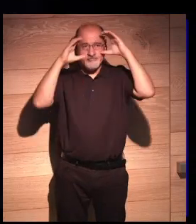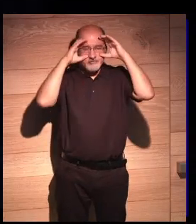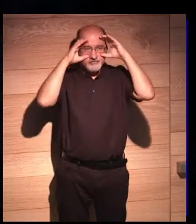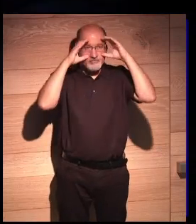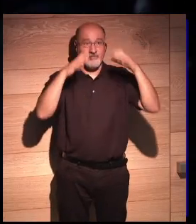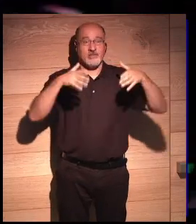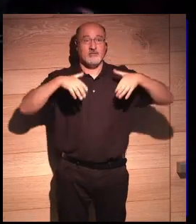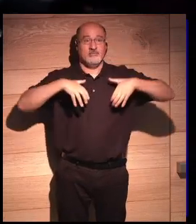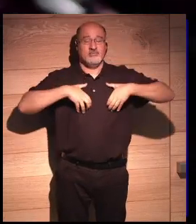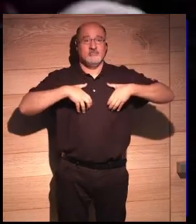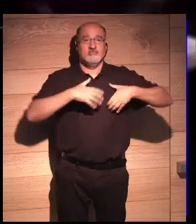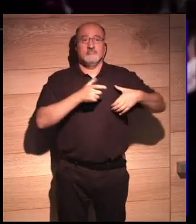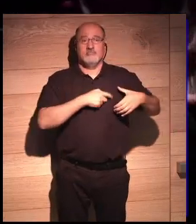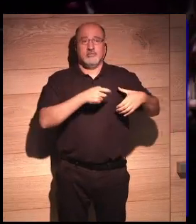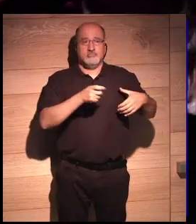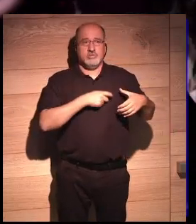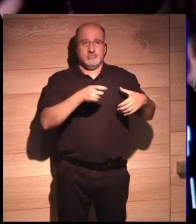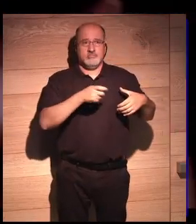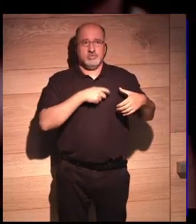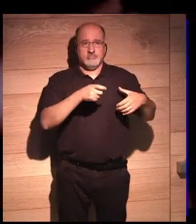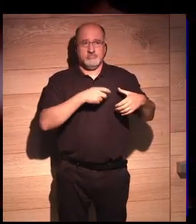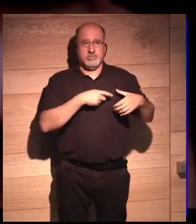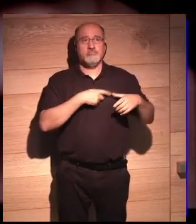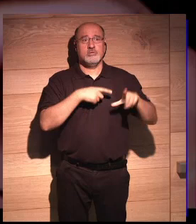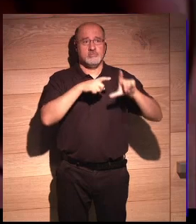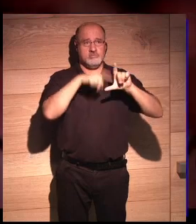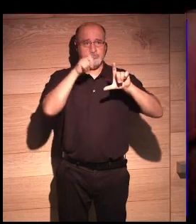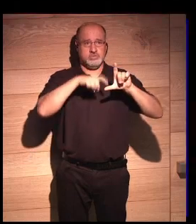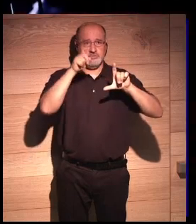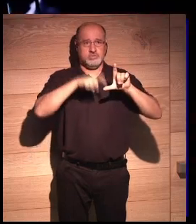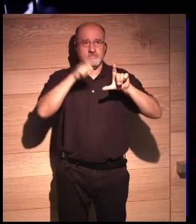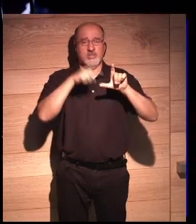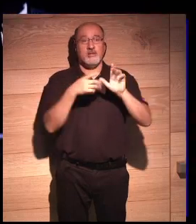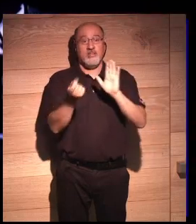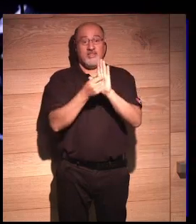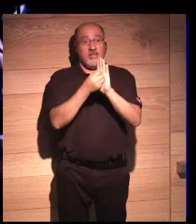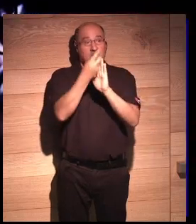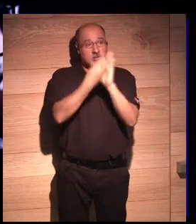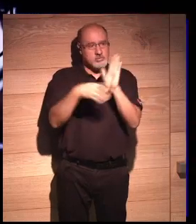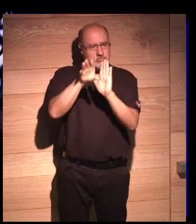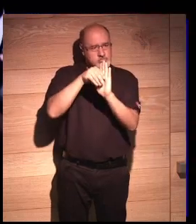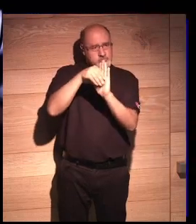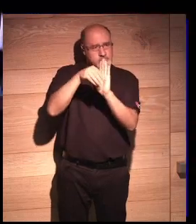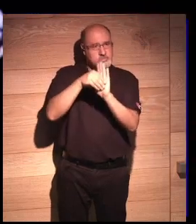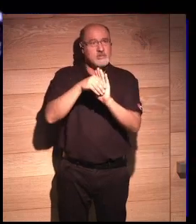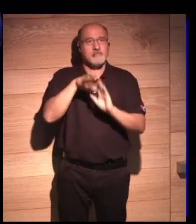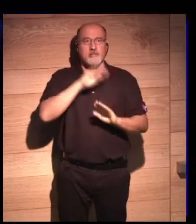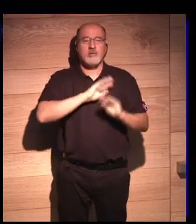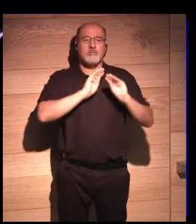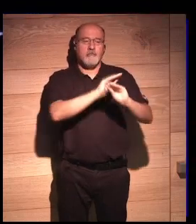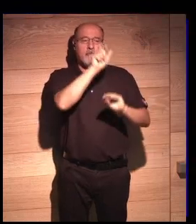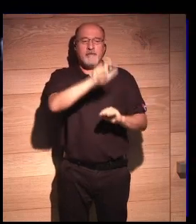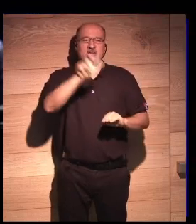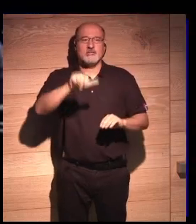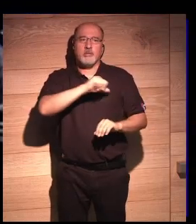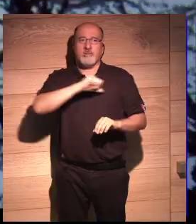an incredible amount of data as well, and we made sure that people's privacy was respected, that the data, the